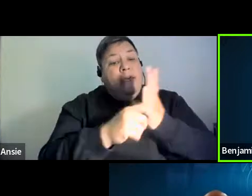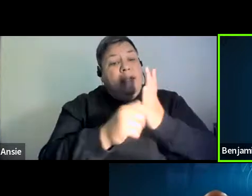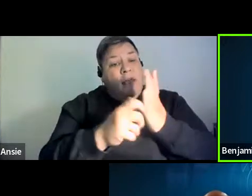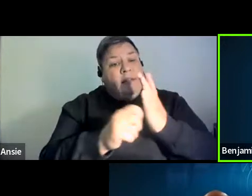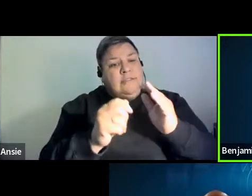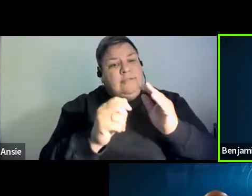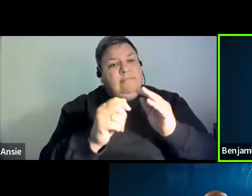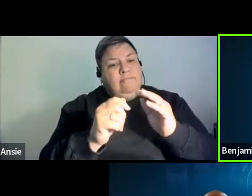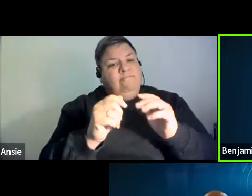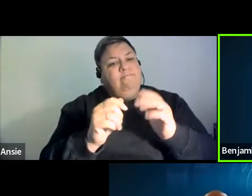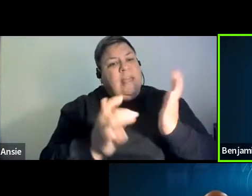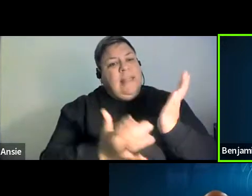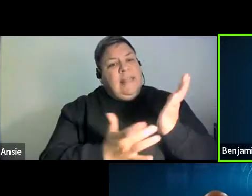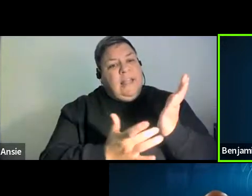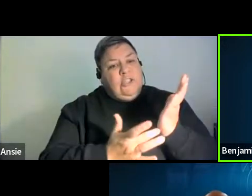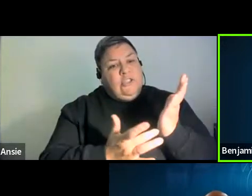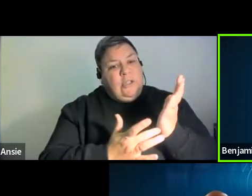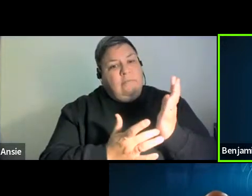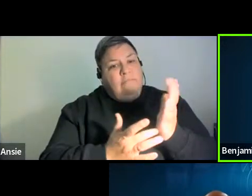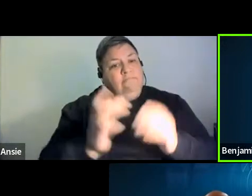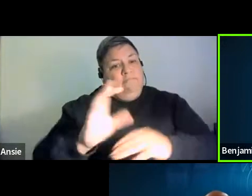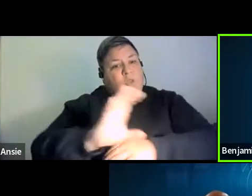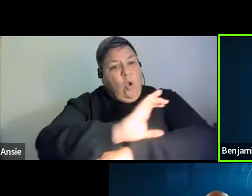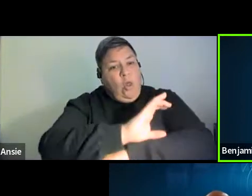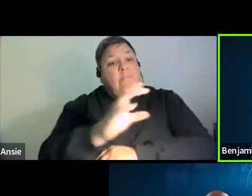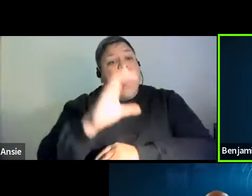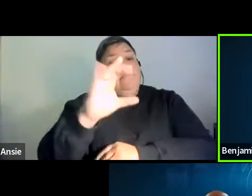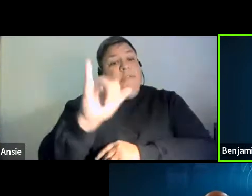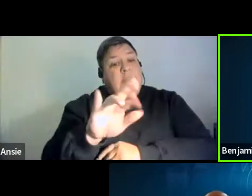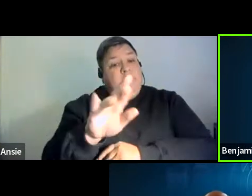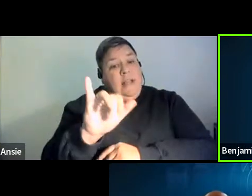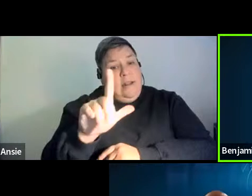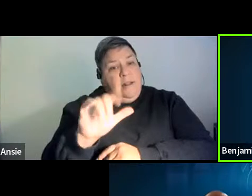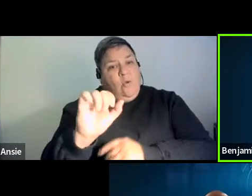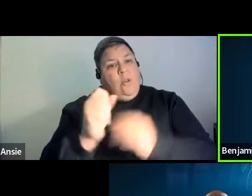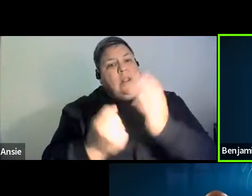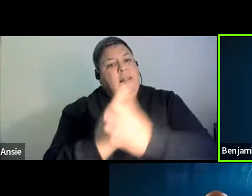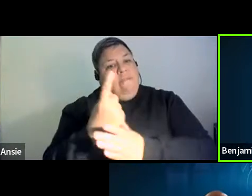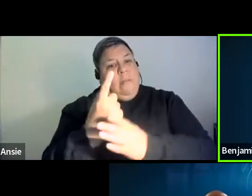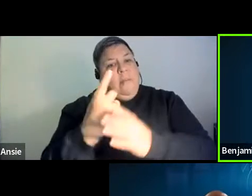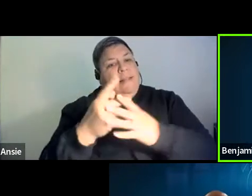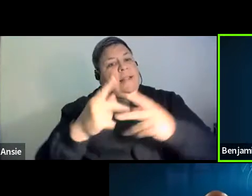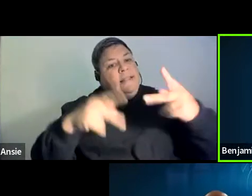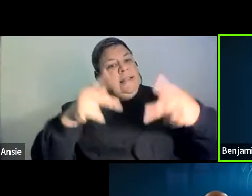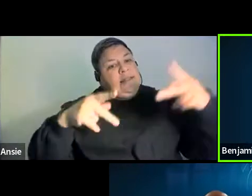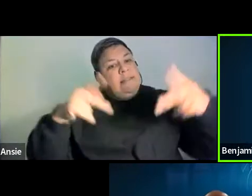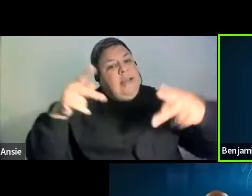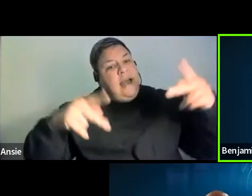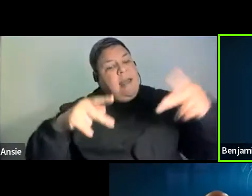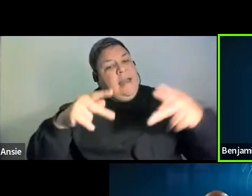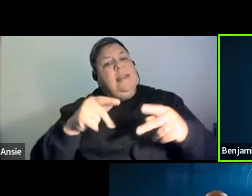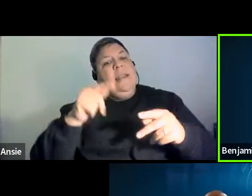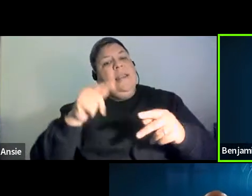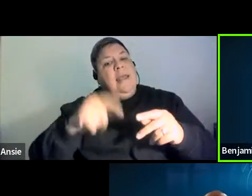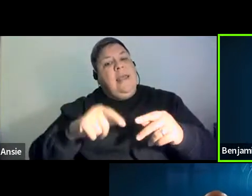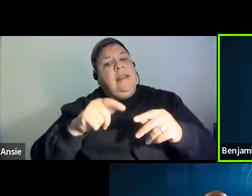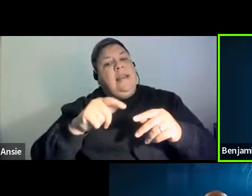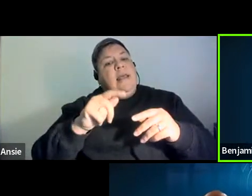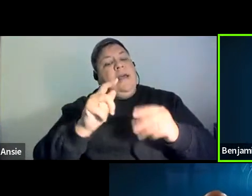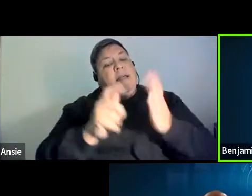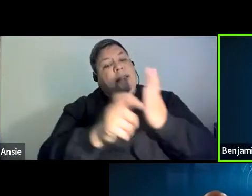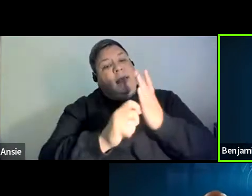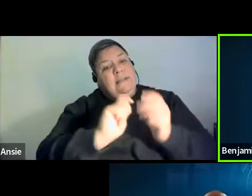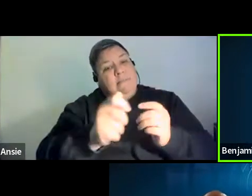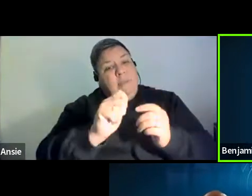College. Currently, Cyril is in charge of content development and design in the taxpayer education team.